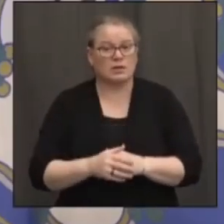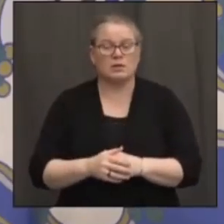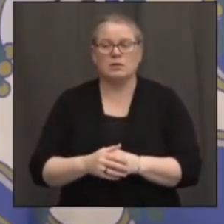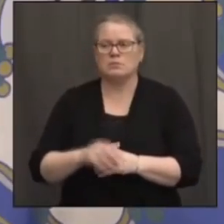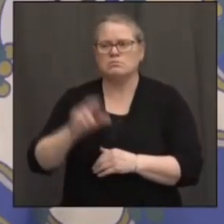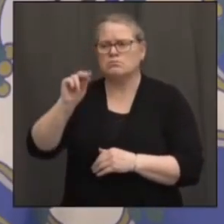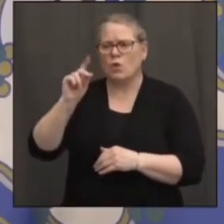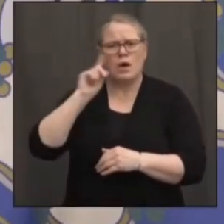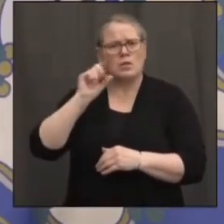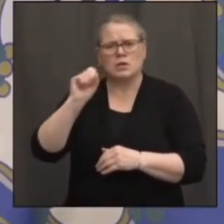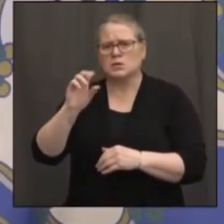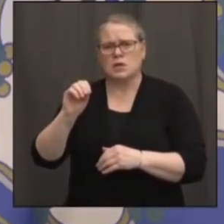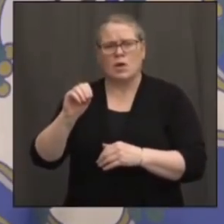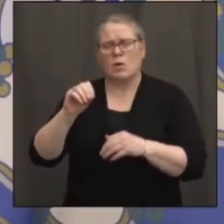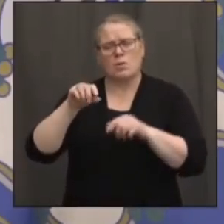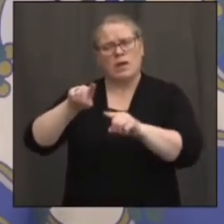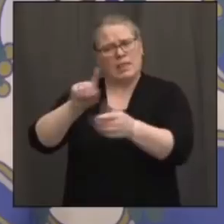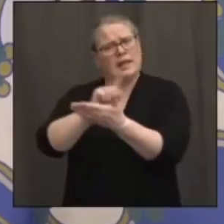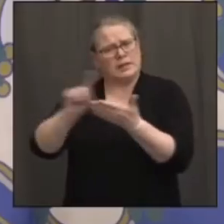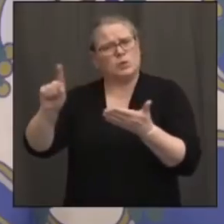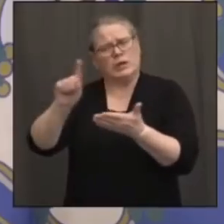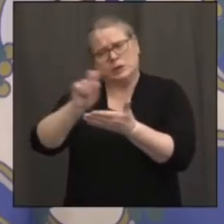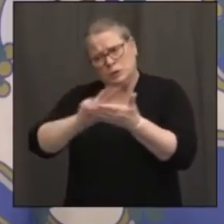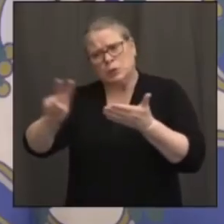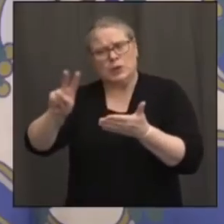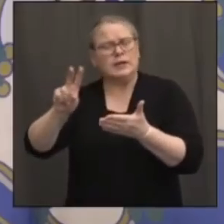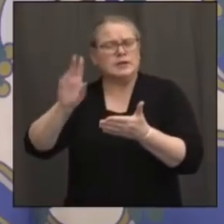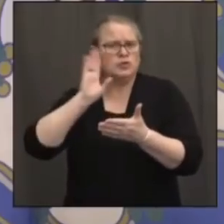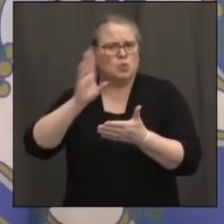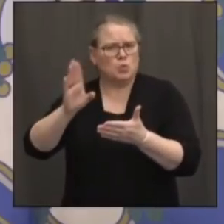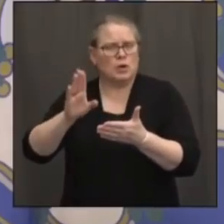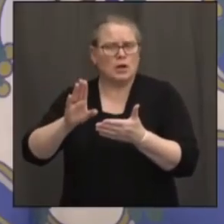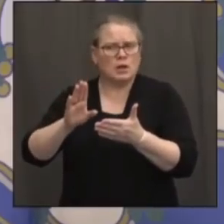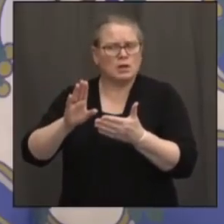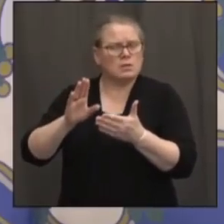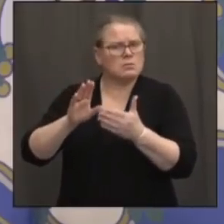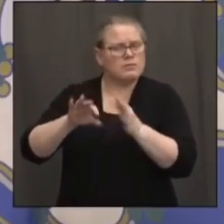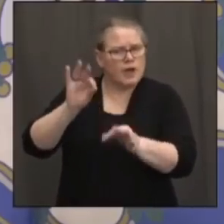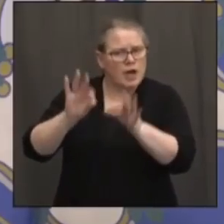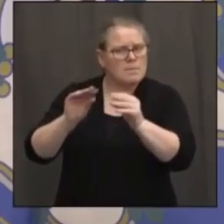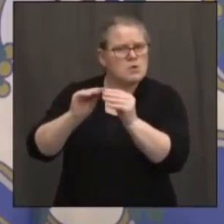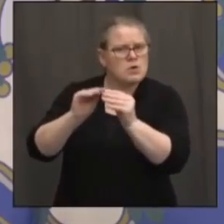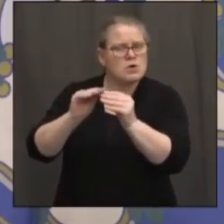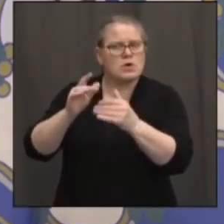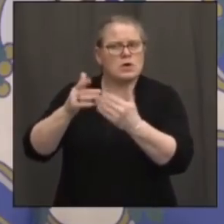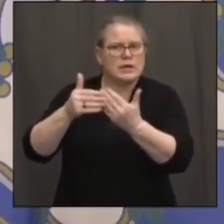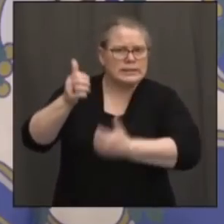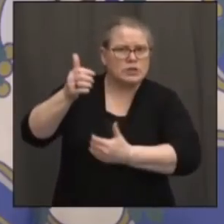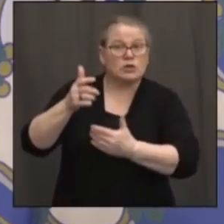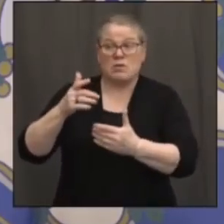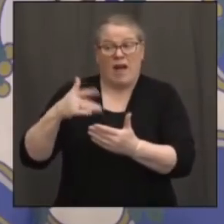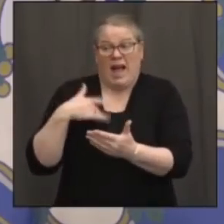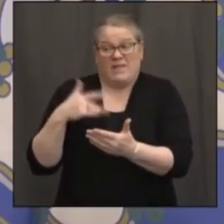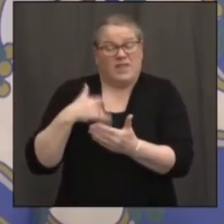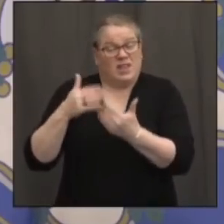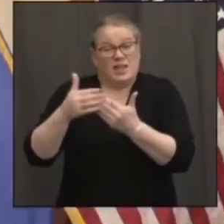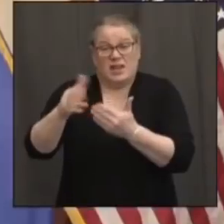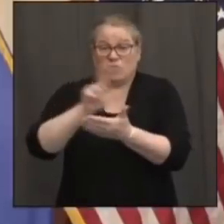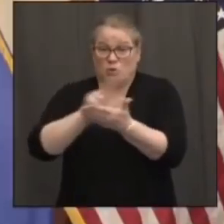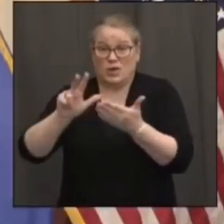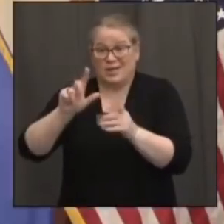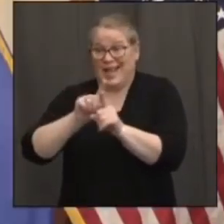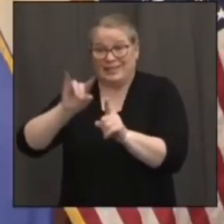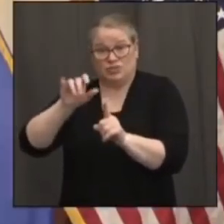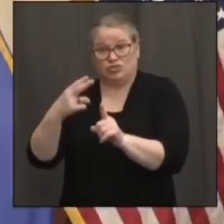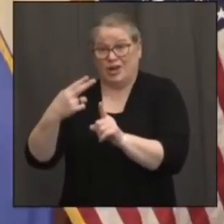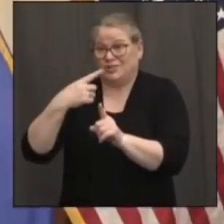as Josh just said, I think you're going to be able to fill in a lot of necessary vaccinations over the next 3 weeks. Yeah, and I think it's important to